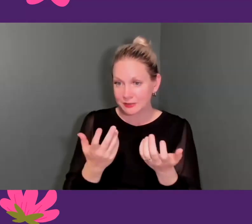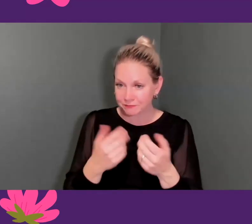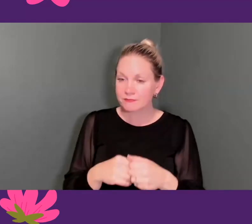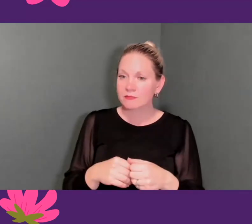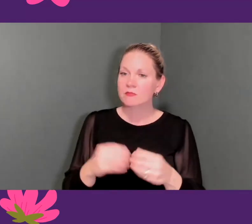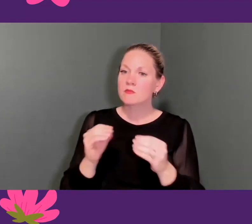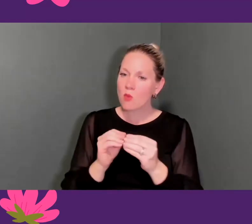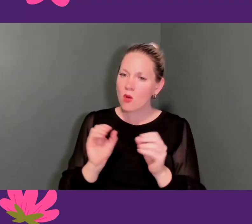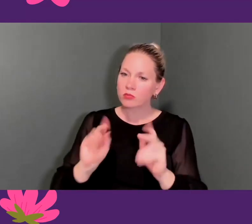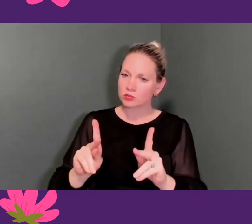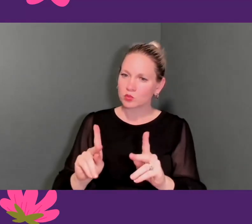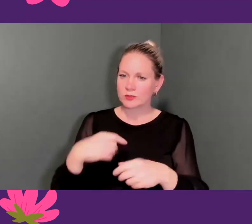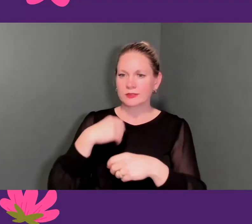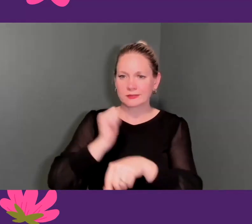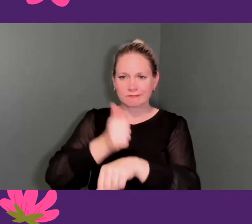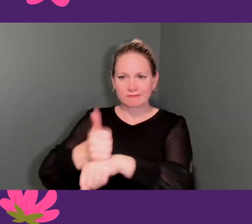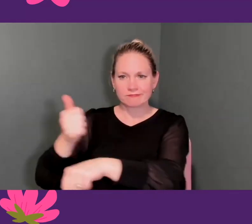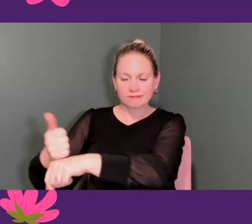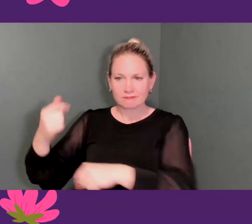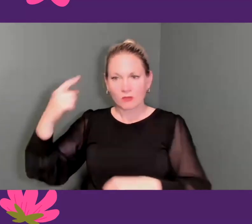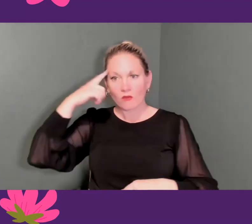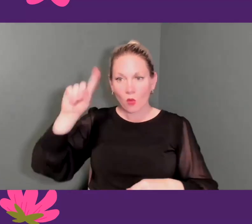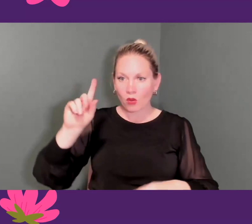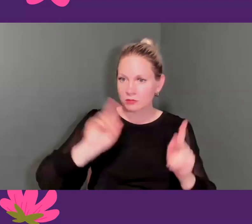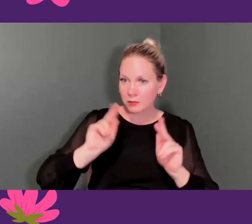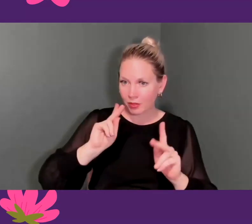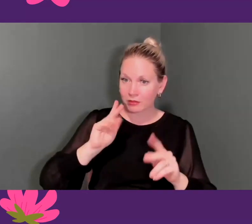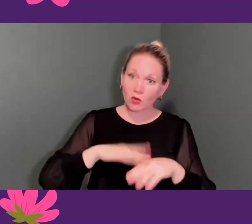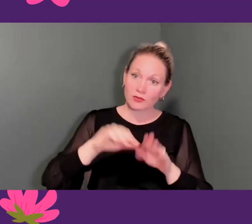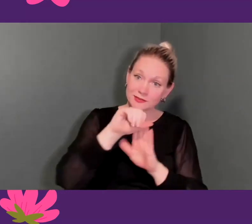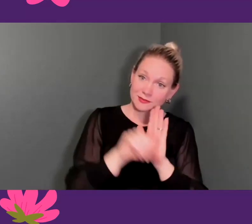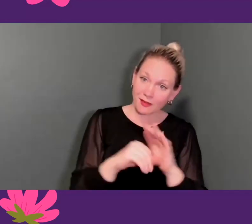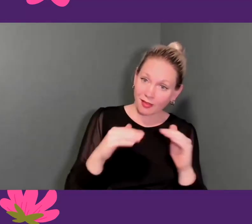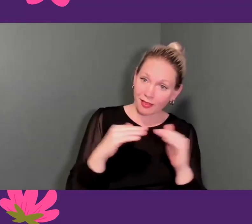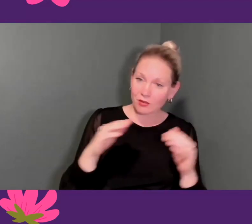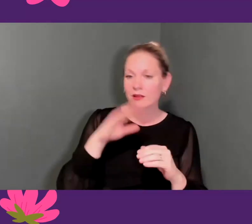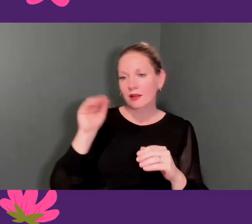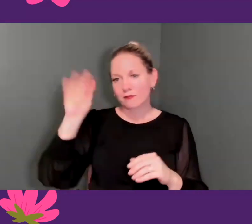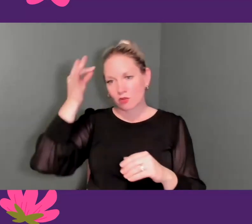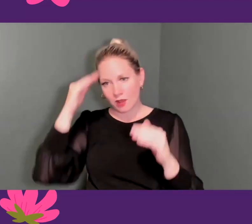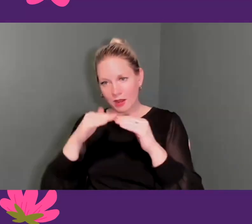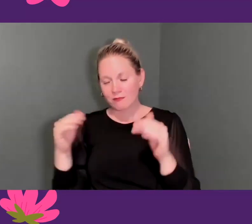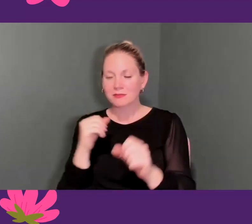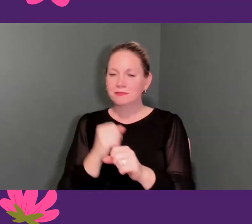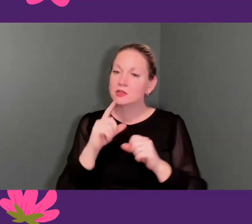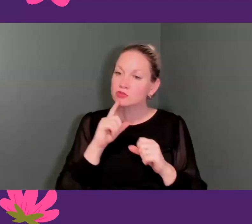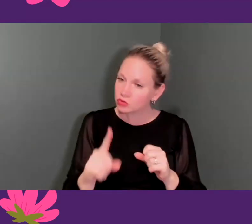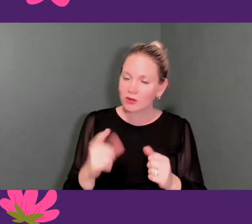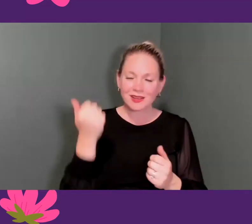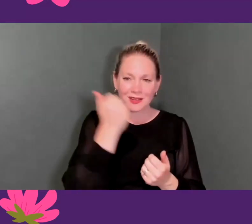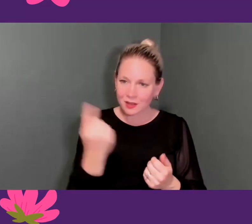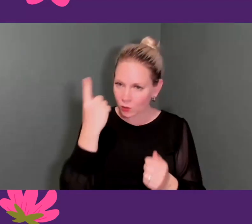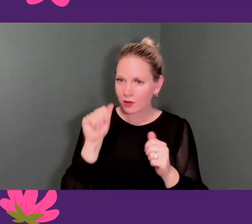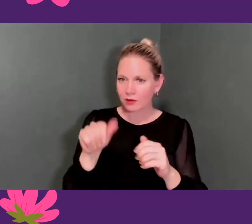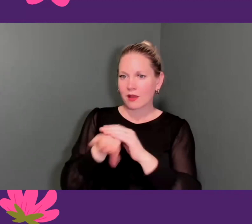to breast care, both on the state and federal levels, to ensure that it's available to all people, regardless of